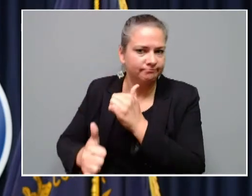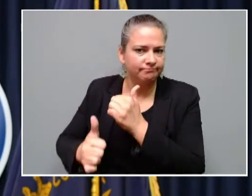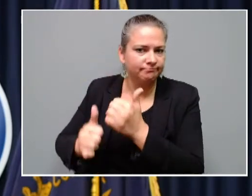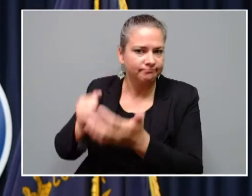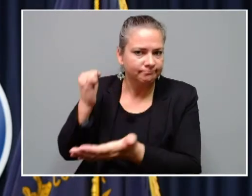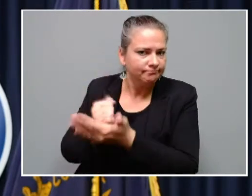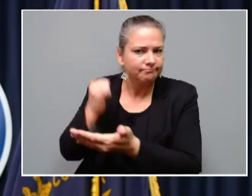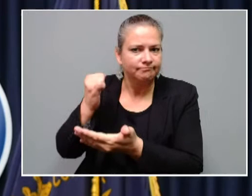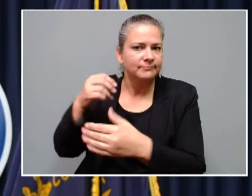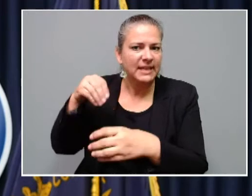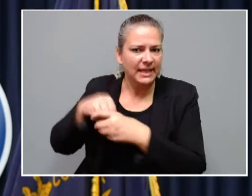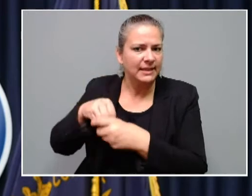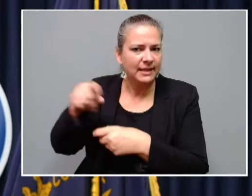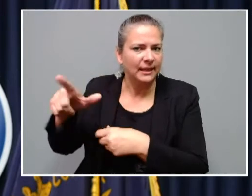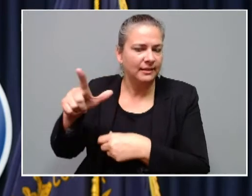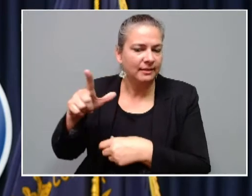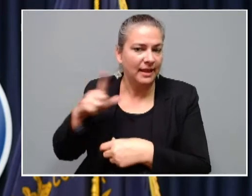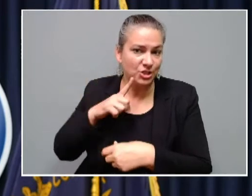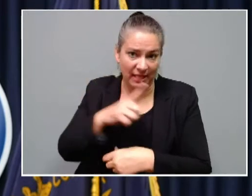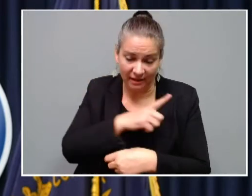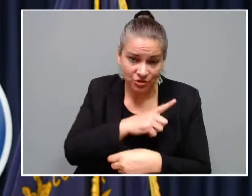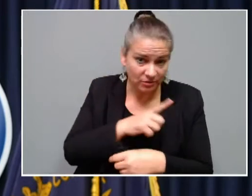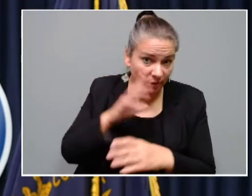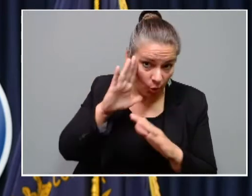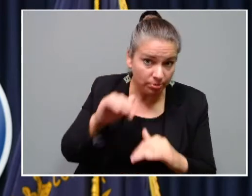haven't heard from them yet, but we do want them to